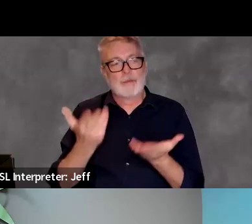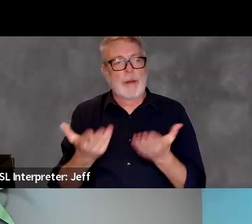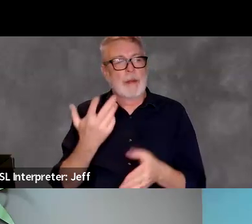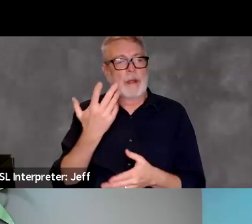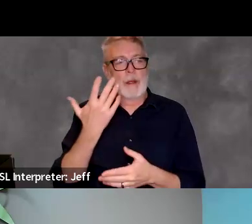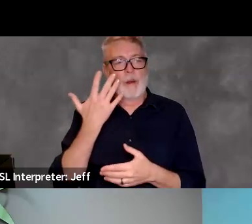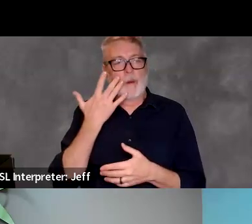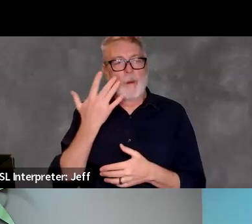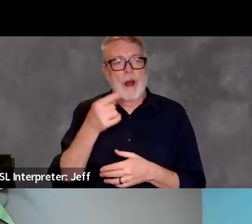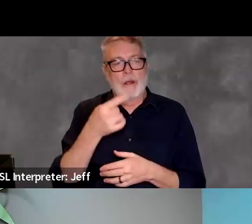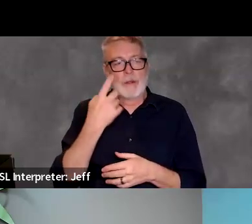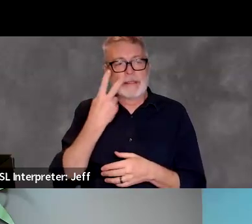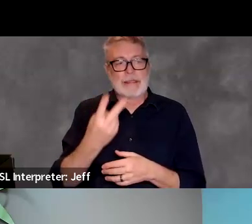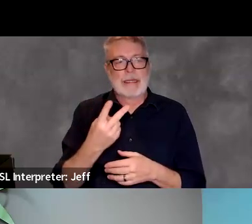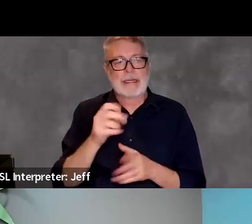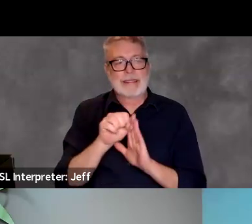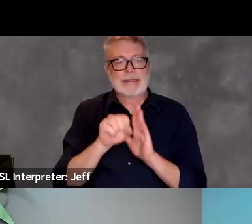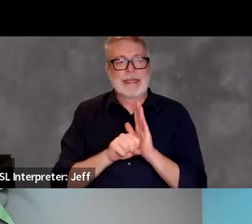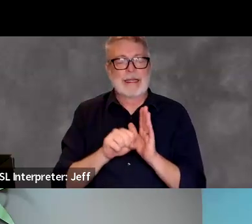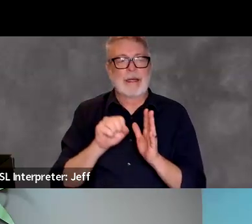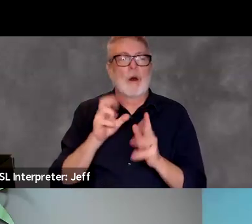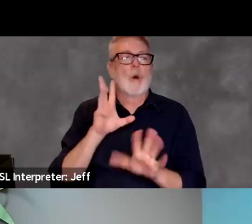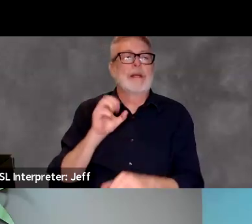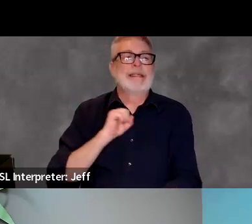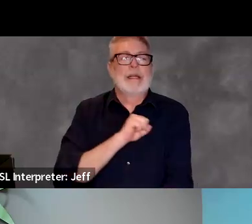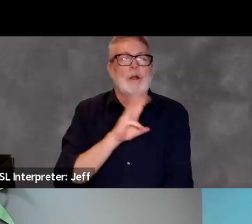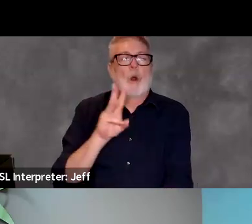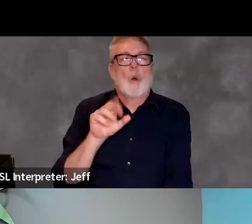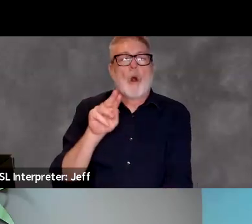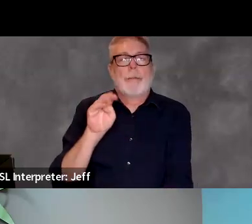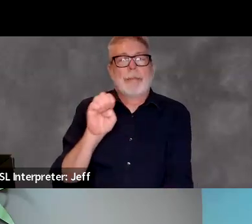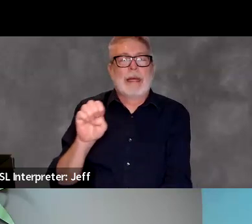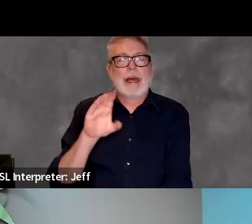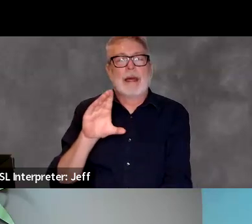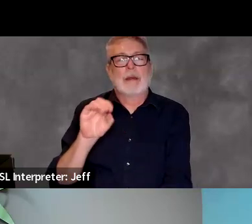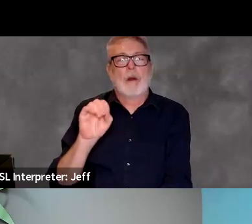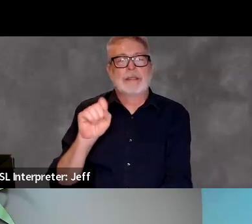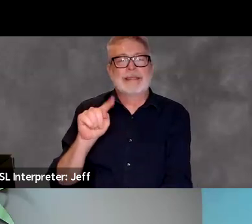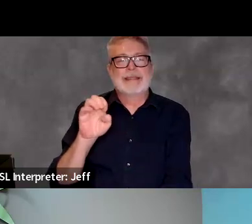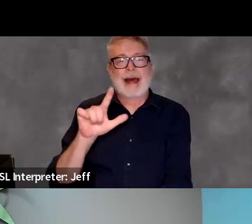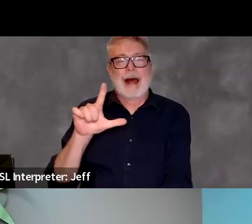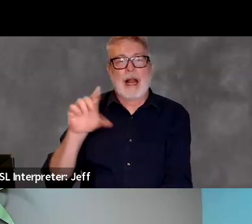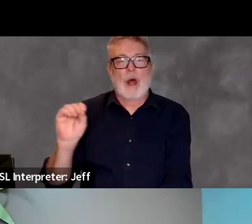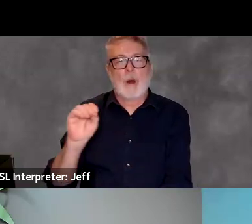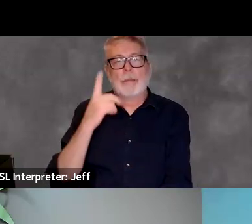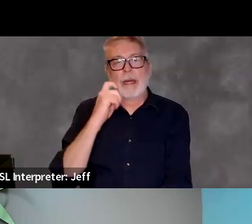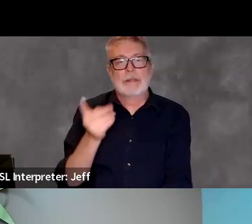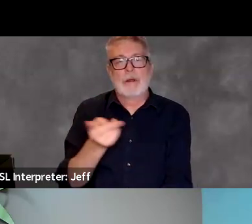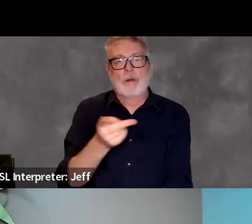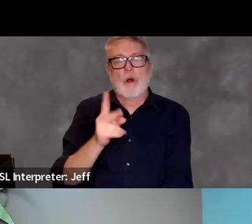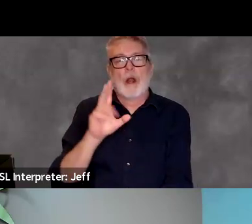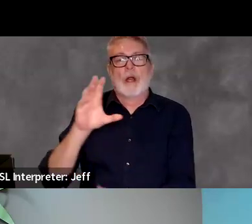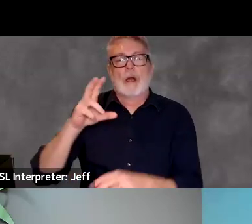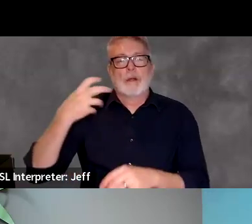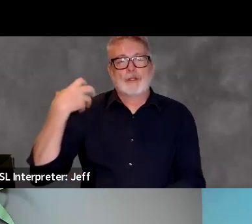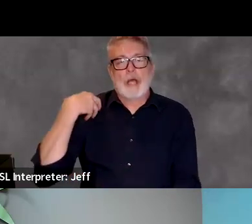see Senator Warmy and Senator Costello on that committee, because they are the chair and vice chair